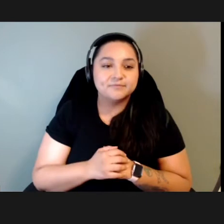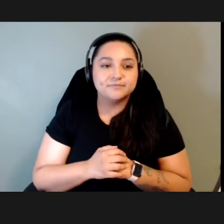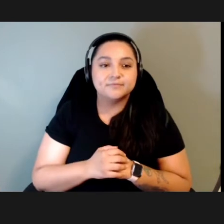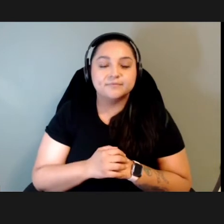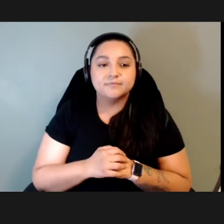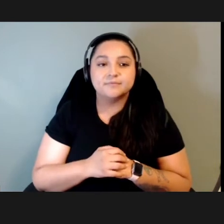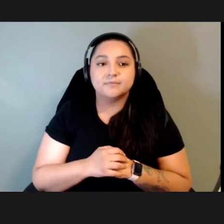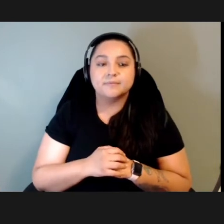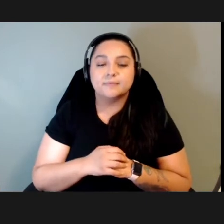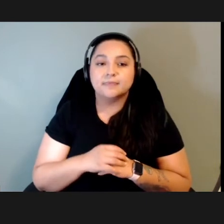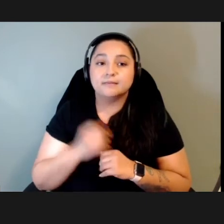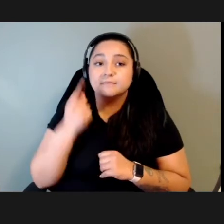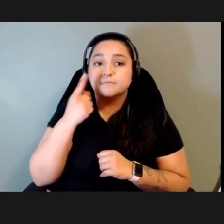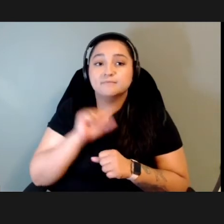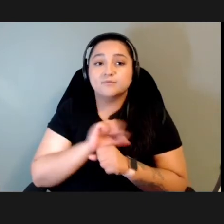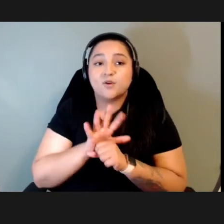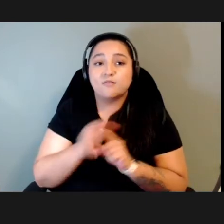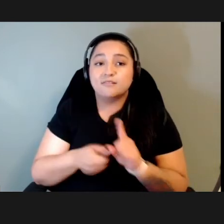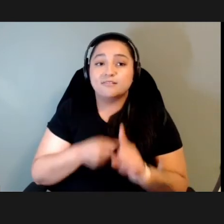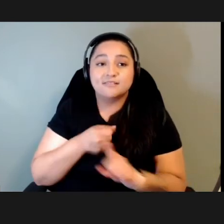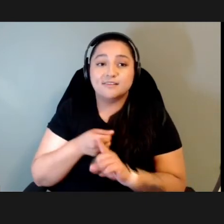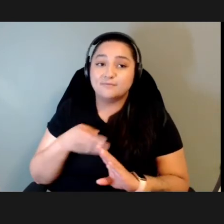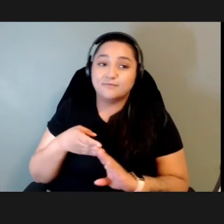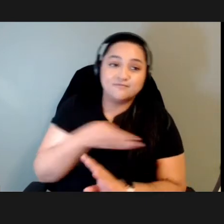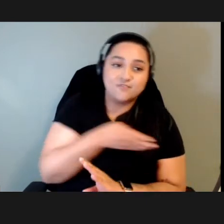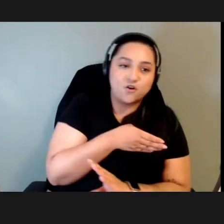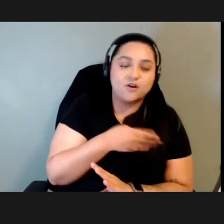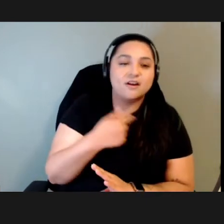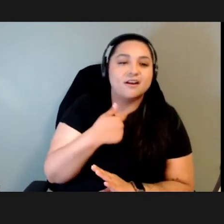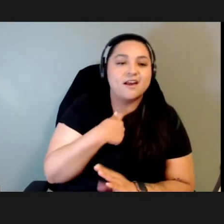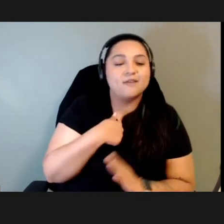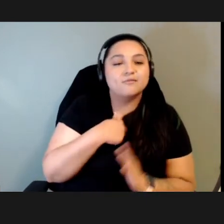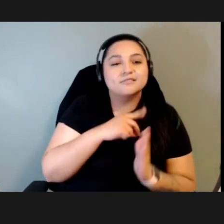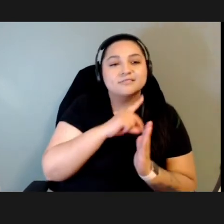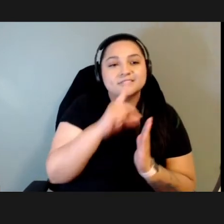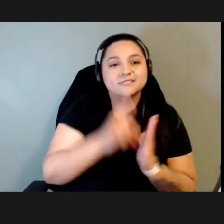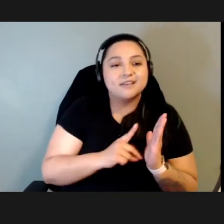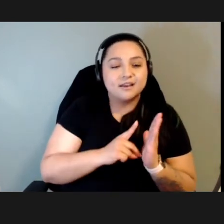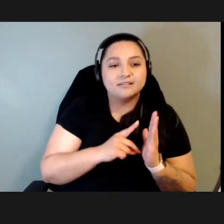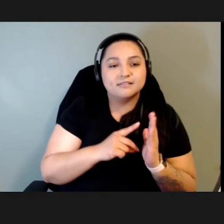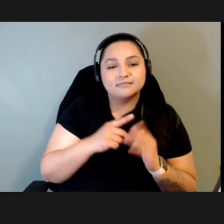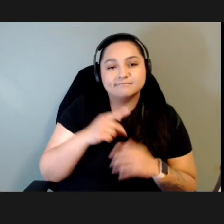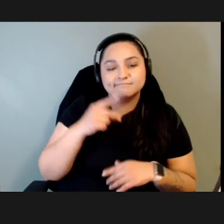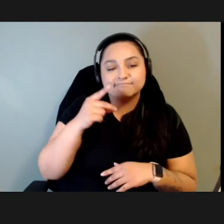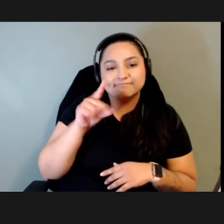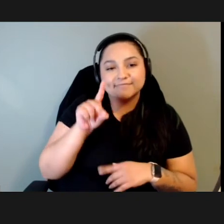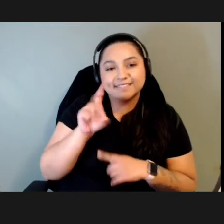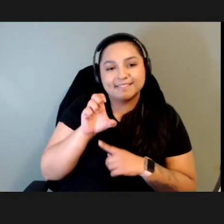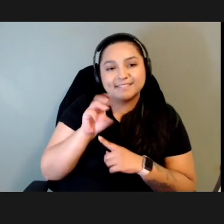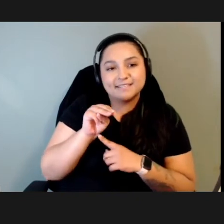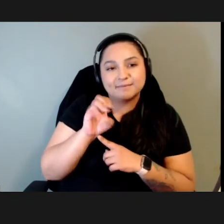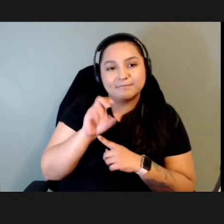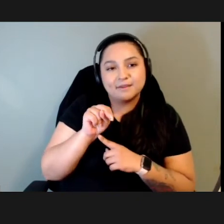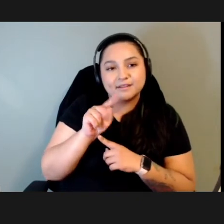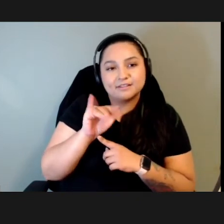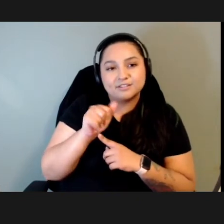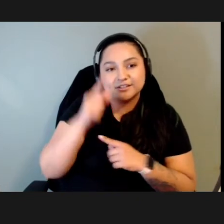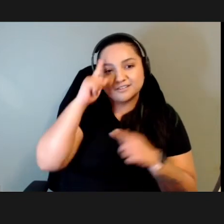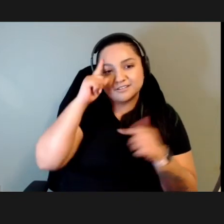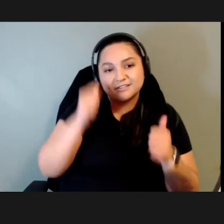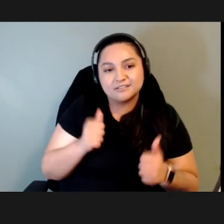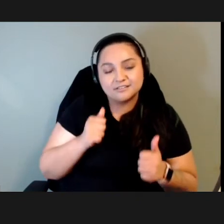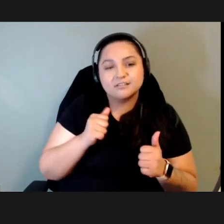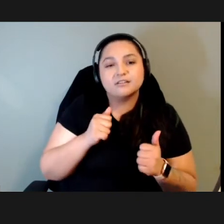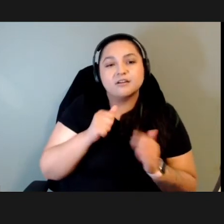Before the pandemic, I had been designing dementia arts programs at Northwestern's Feinberg School of